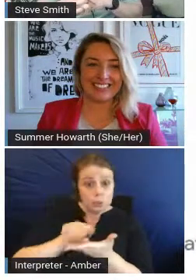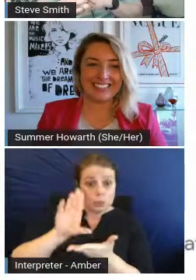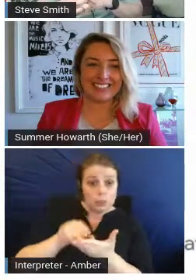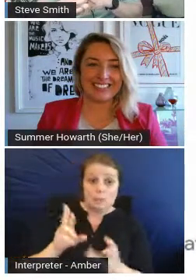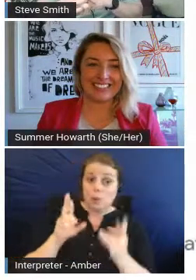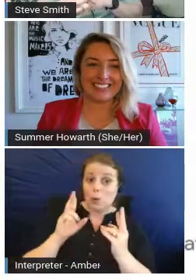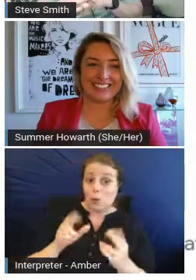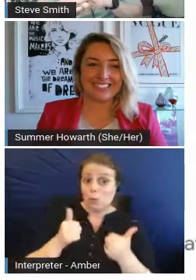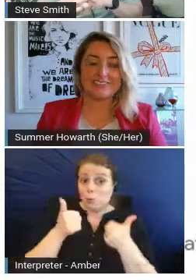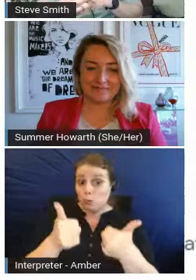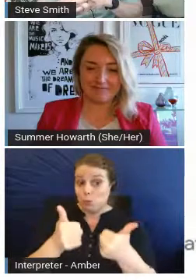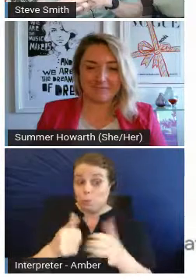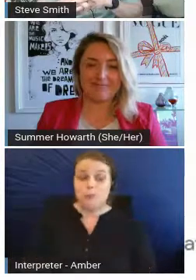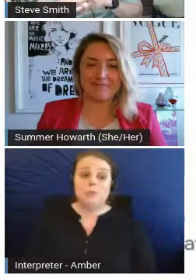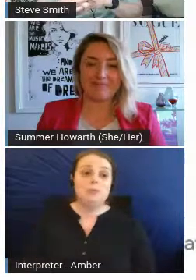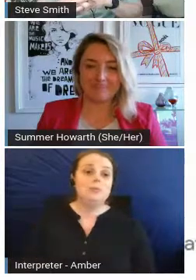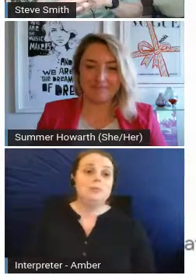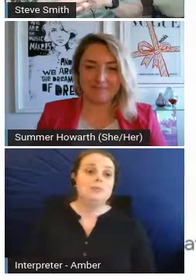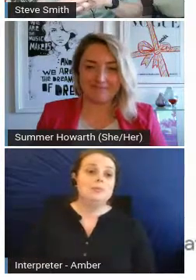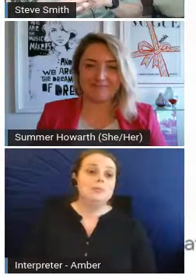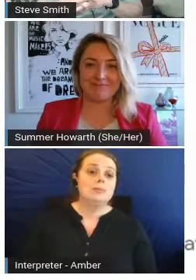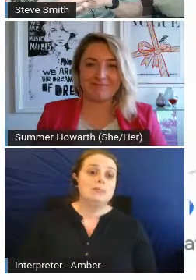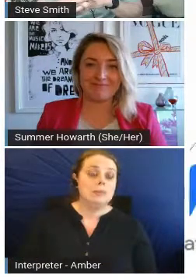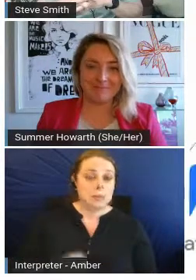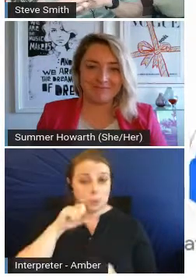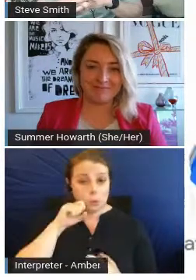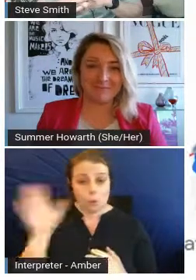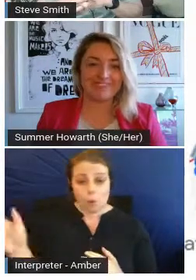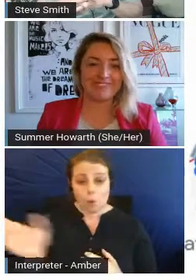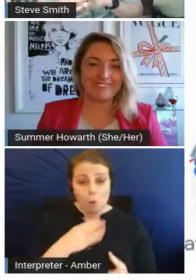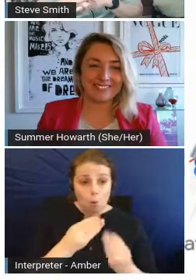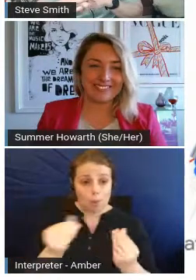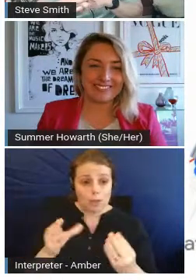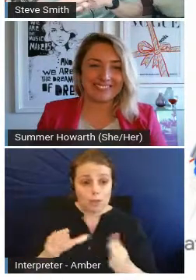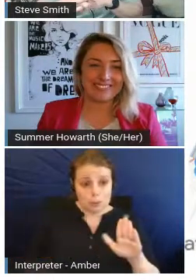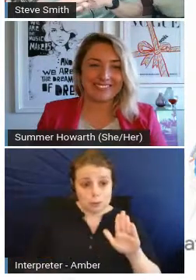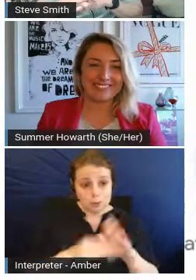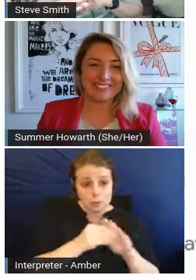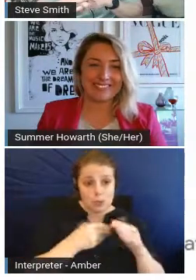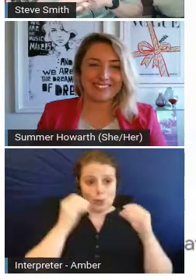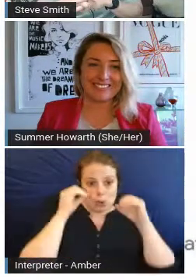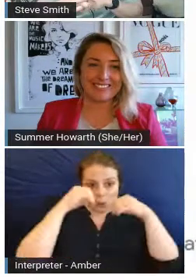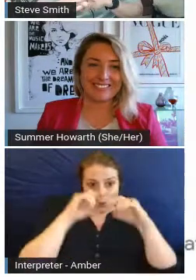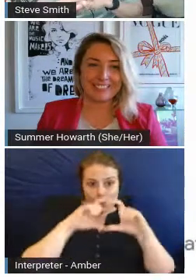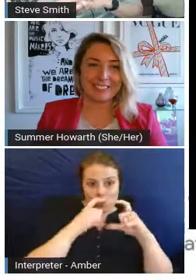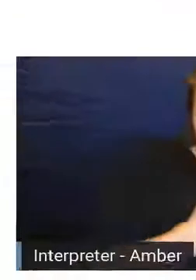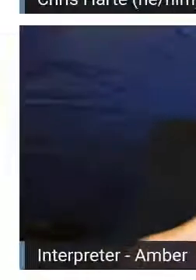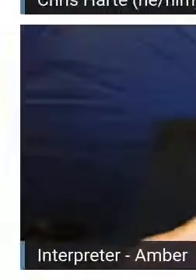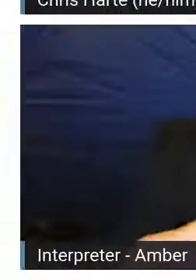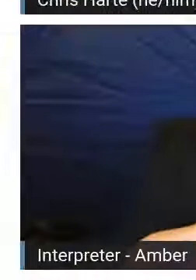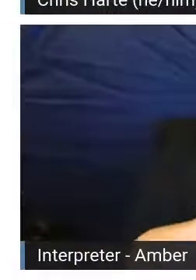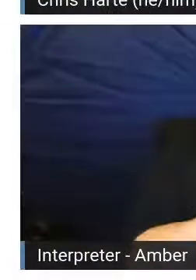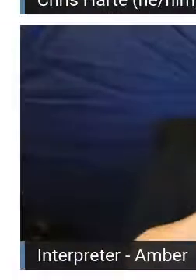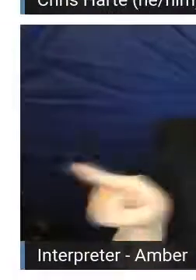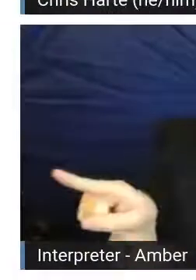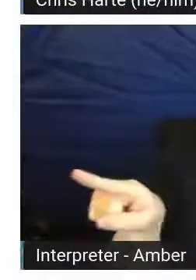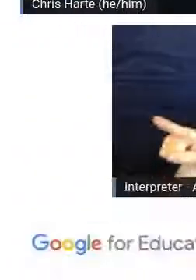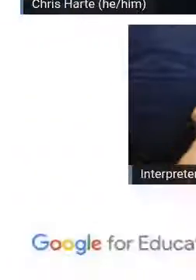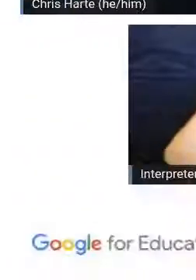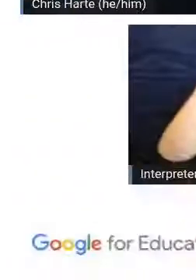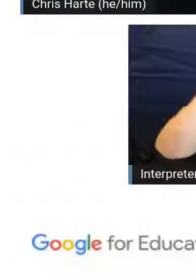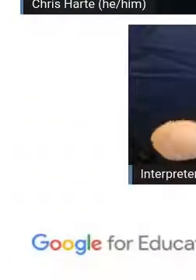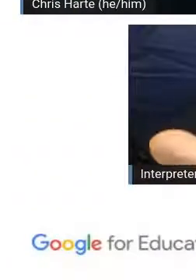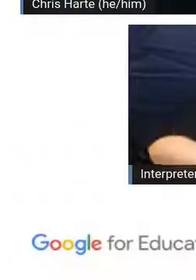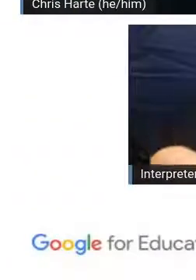really useful. And we will put all of the resources onto Google Classroom and send a follow-up email tonight.